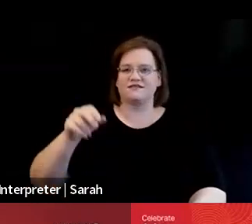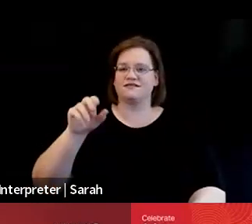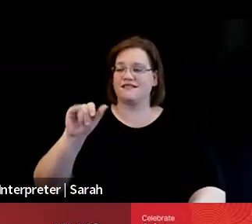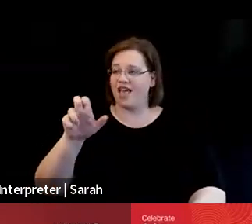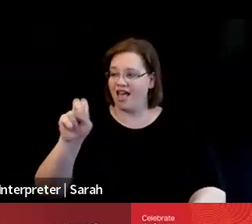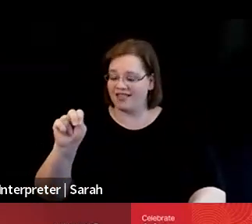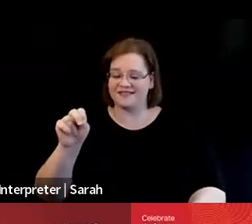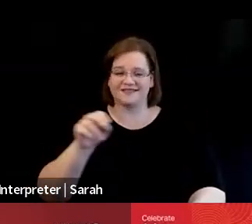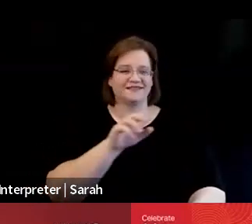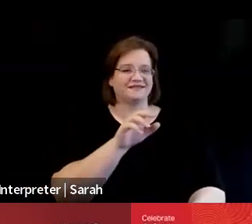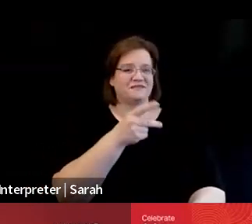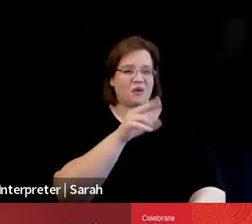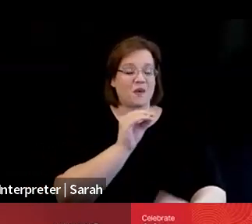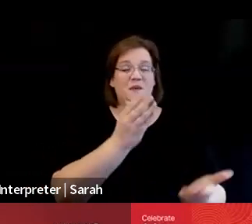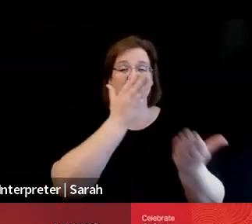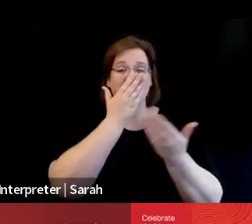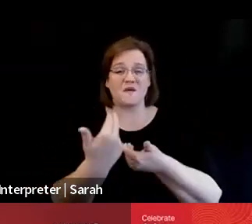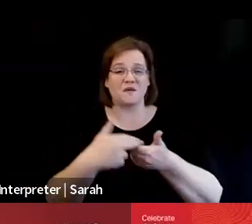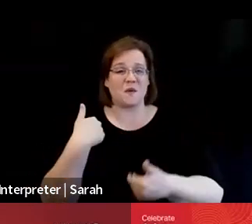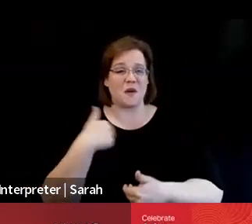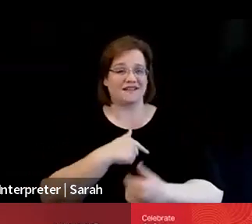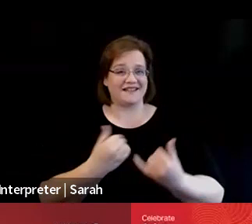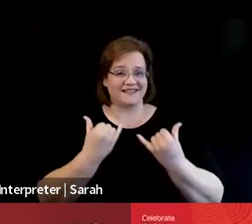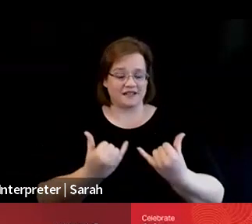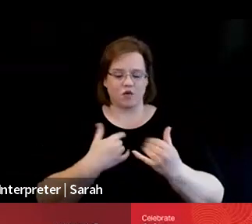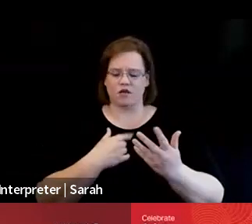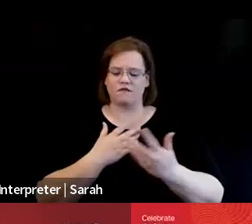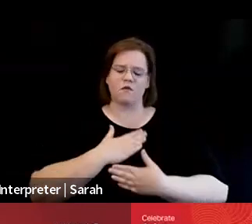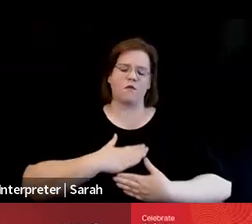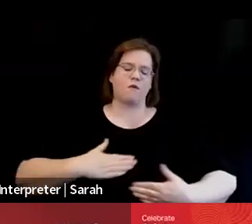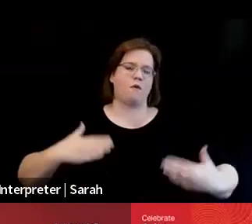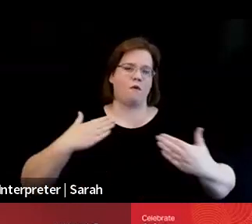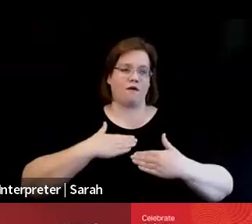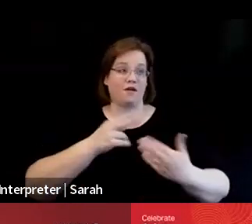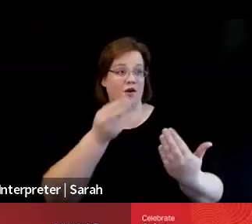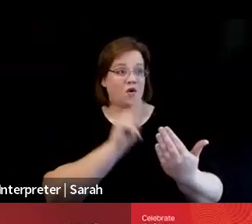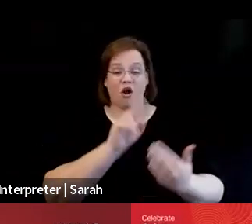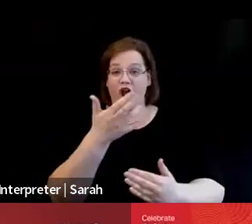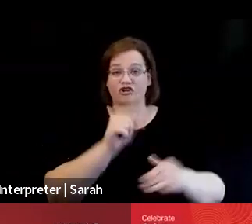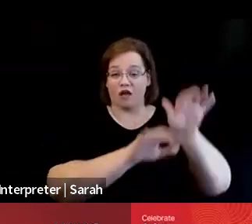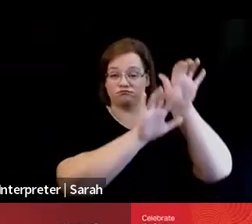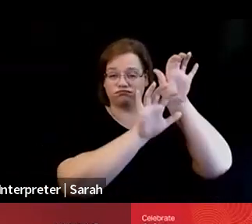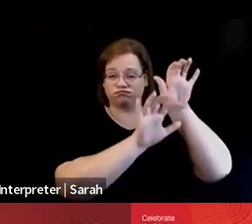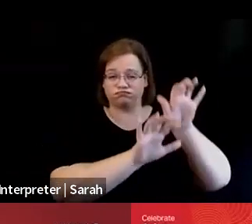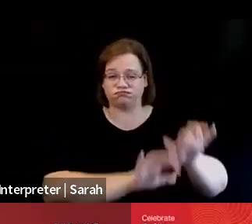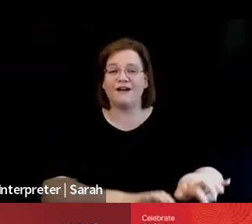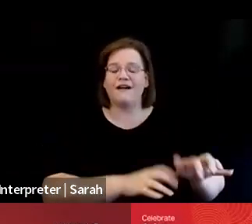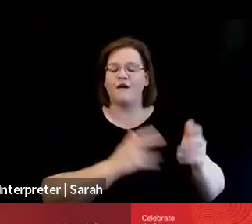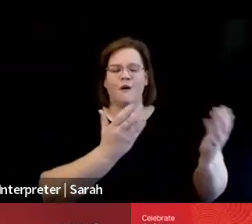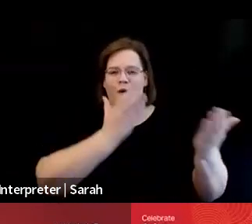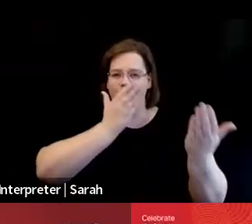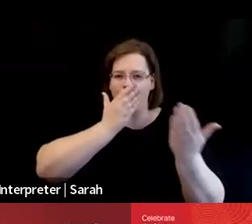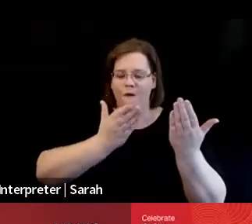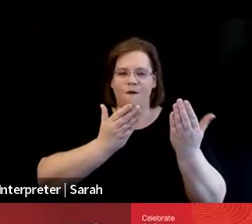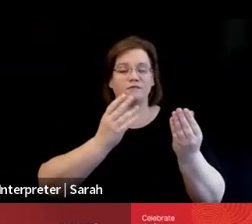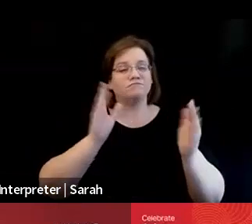Alison, Caballero, thank you so much for joining us today. We have thoroughly enjoyed. I don't know if you're watching the chat, but everybody is so grateful. You have provided a lot